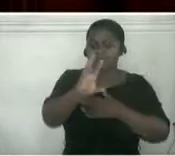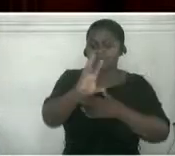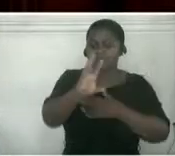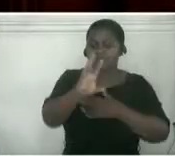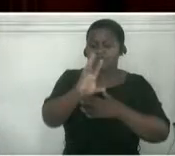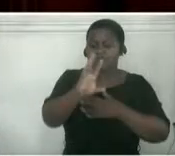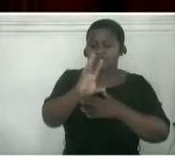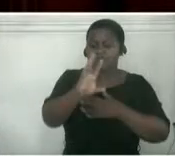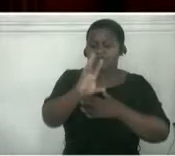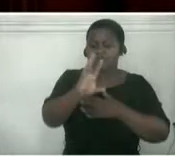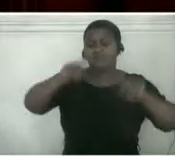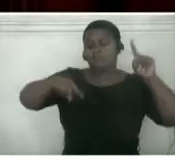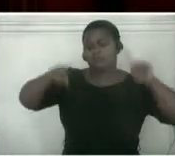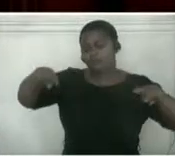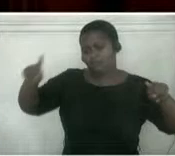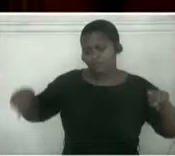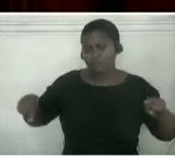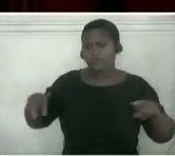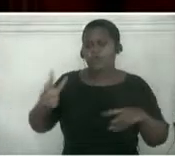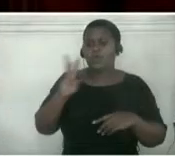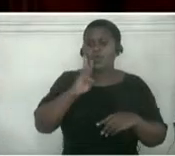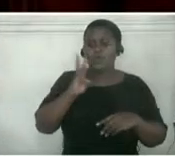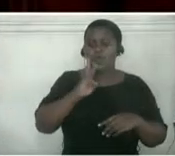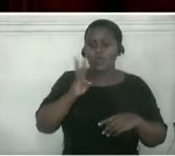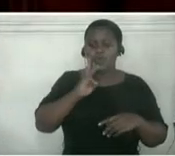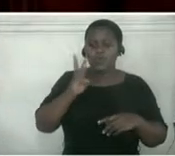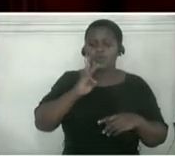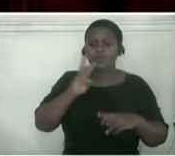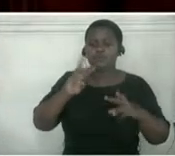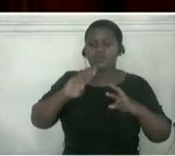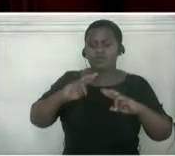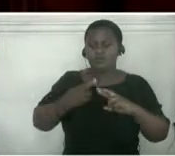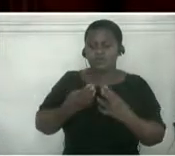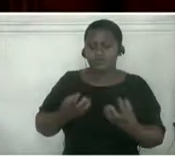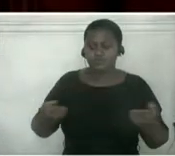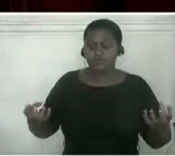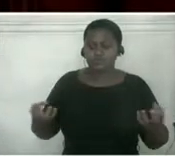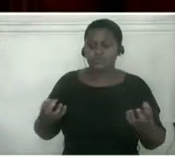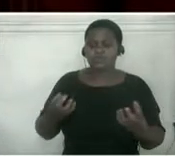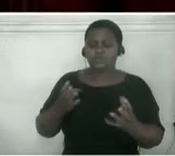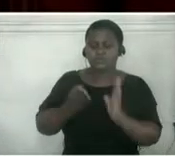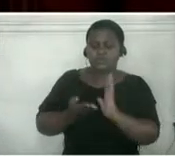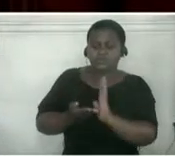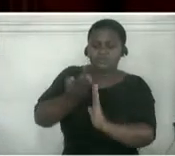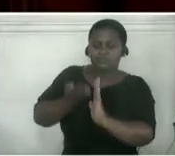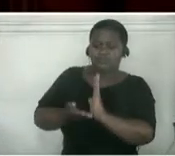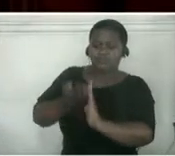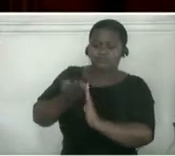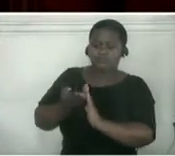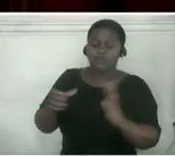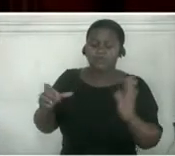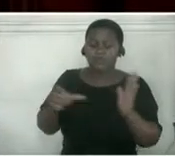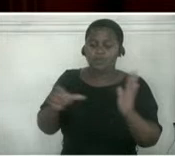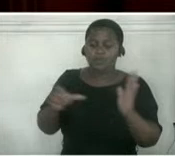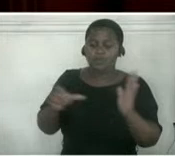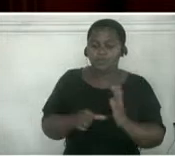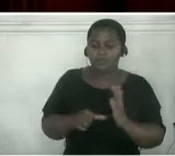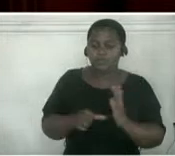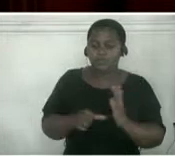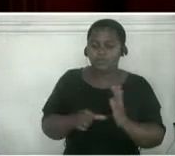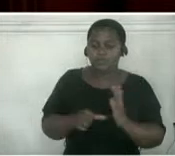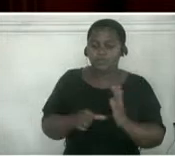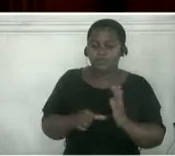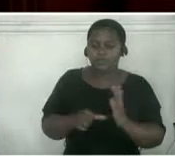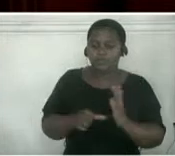and diversification of water resources is becoming an increasing important factor in building